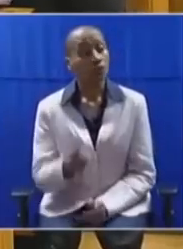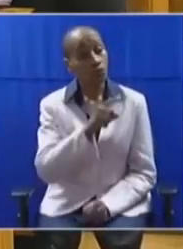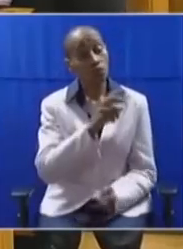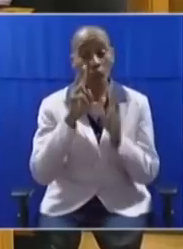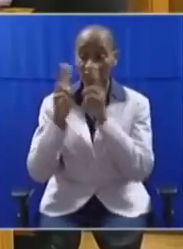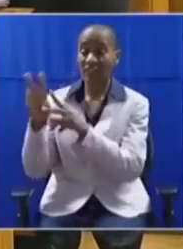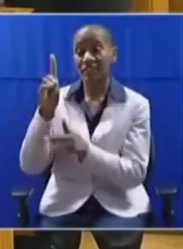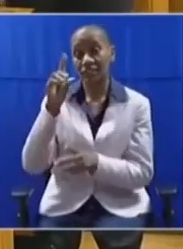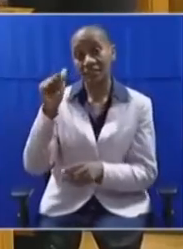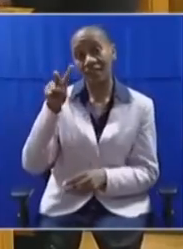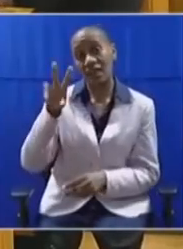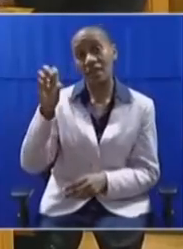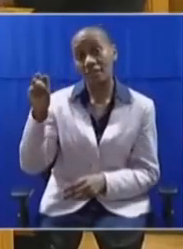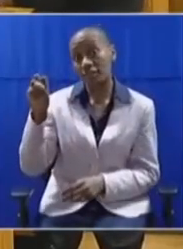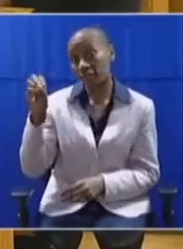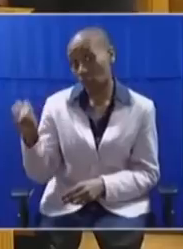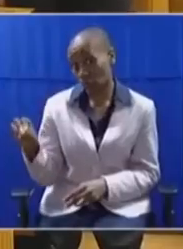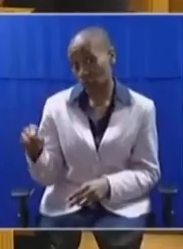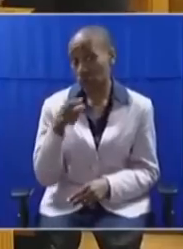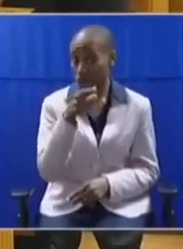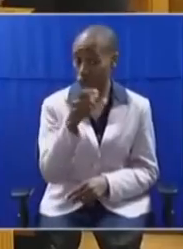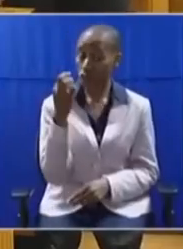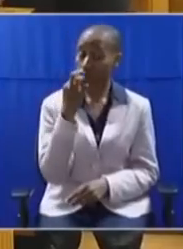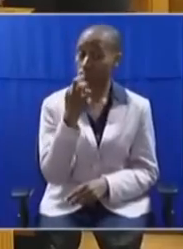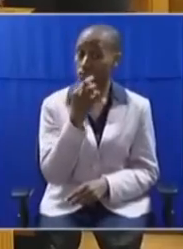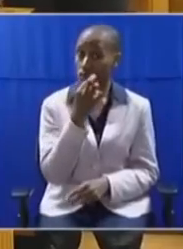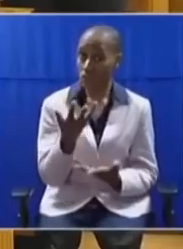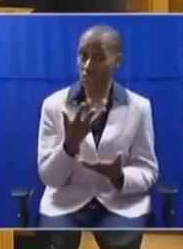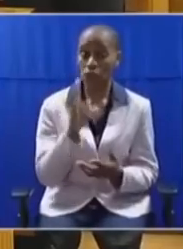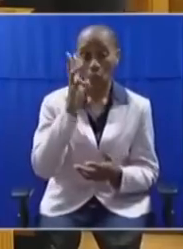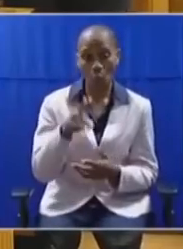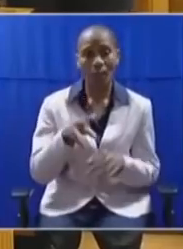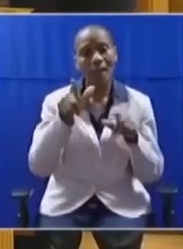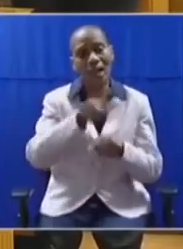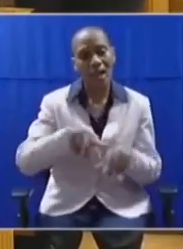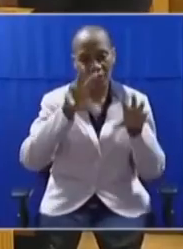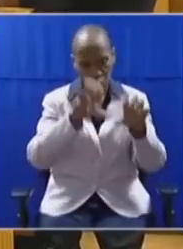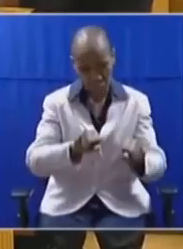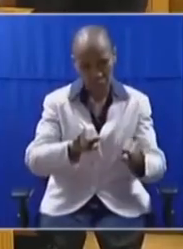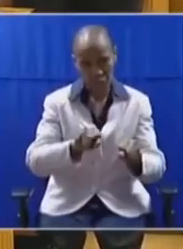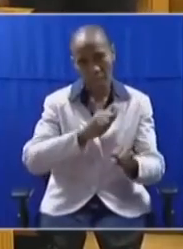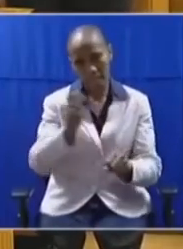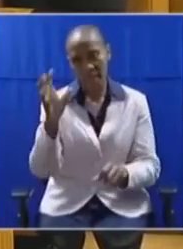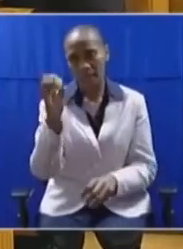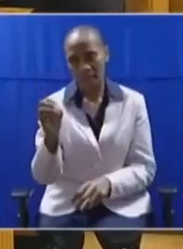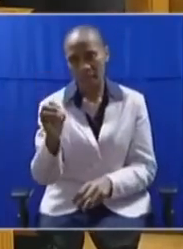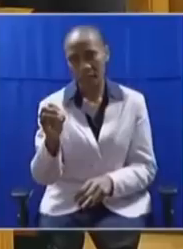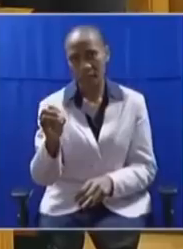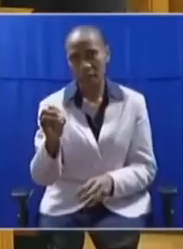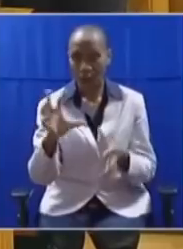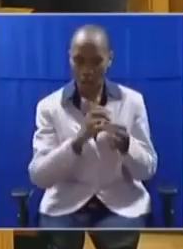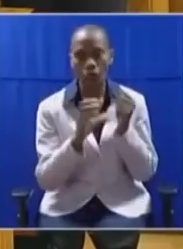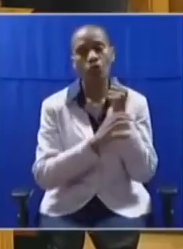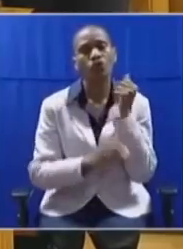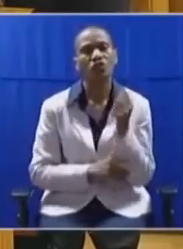Davos, you tell the people that you will expropriate land without compensation within the constitutional framework. You come back home and